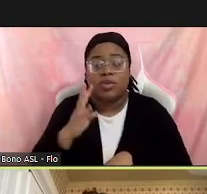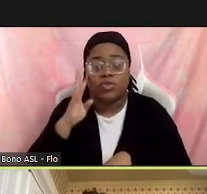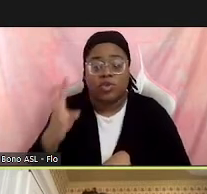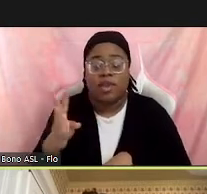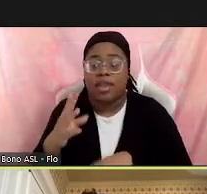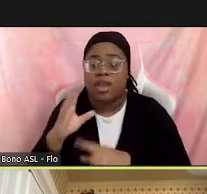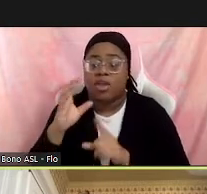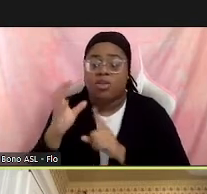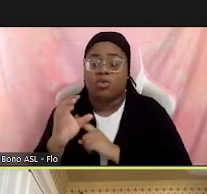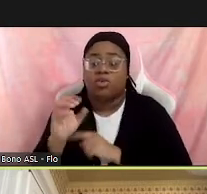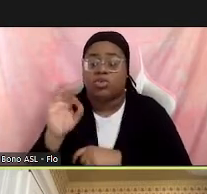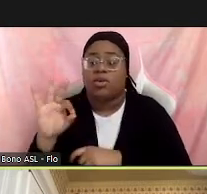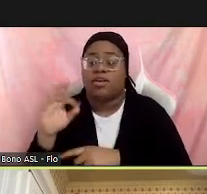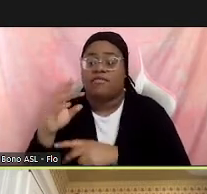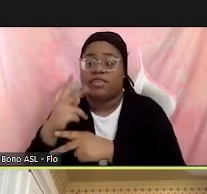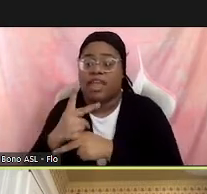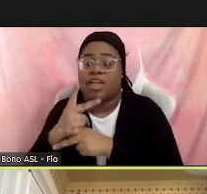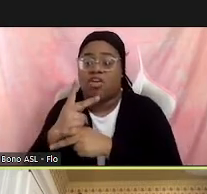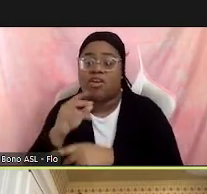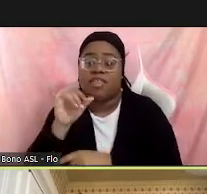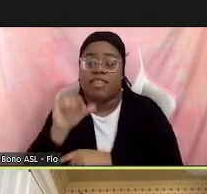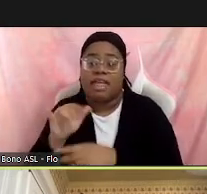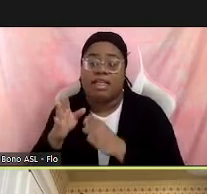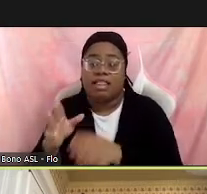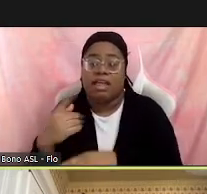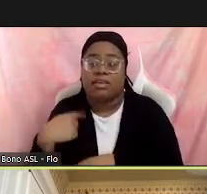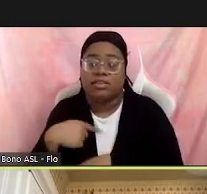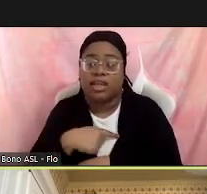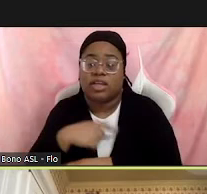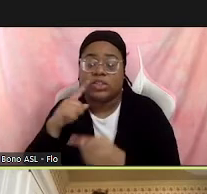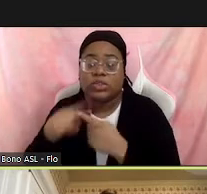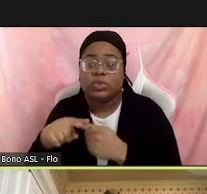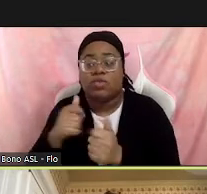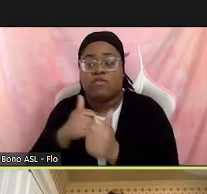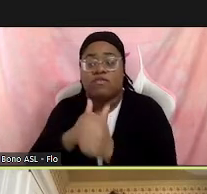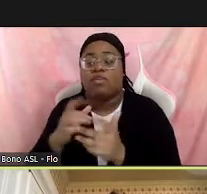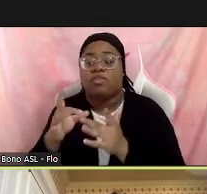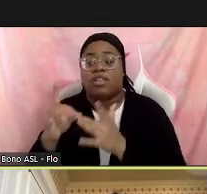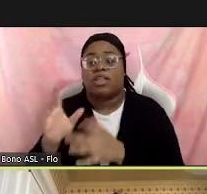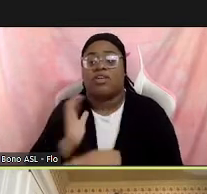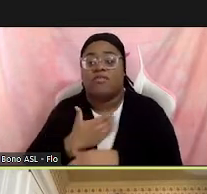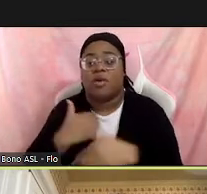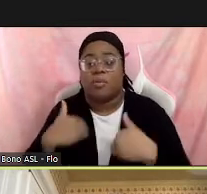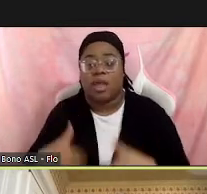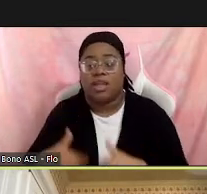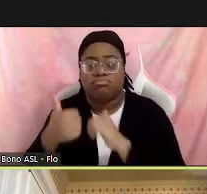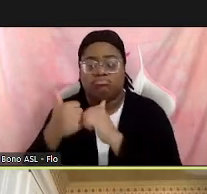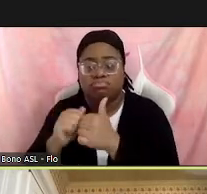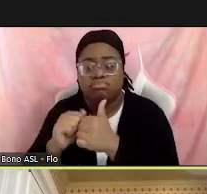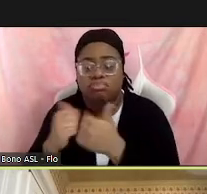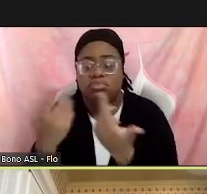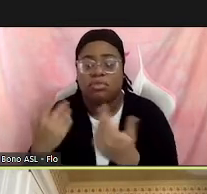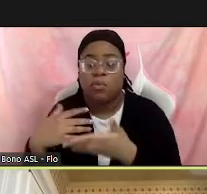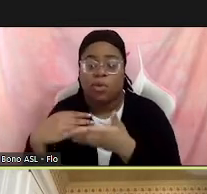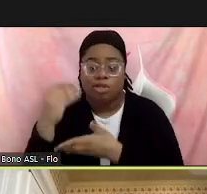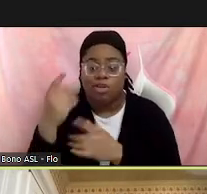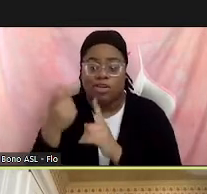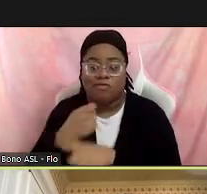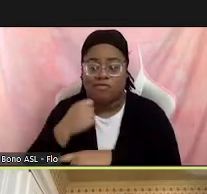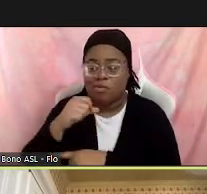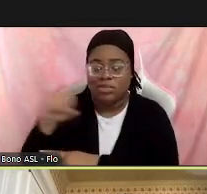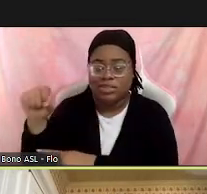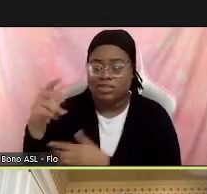care that allows for us to follow the lead of our bodies? What are we learning from